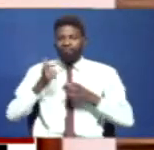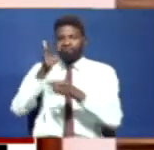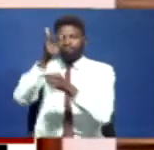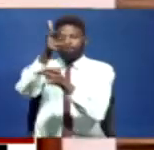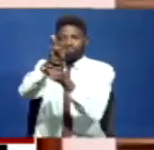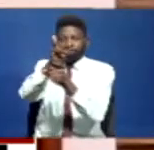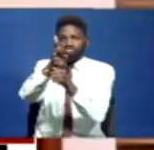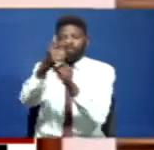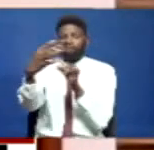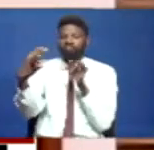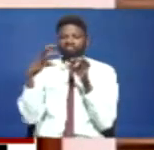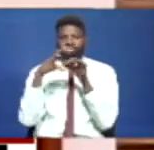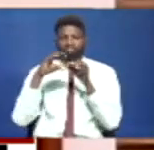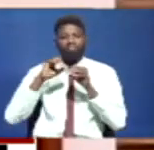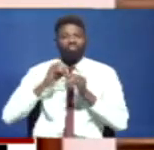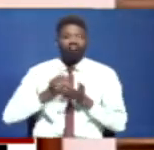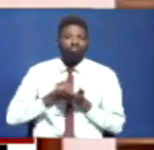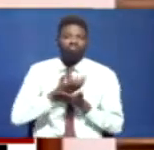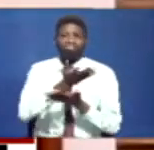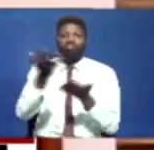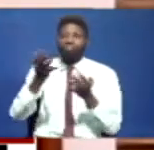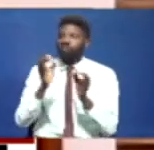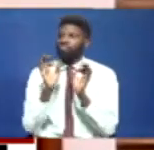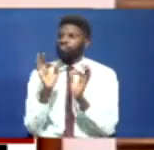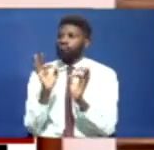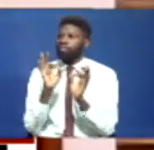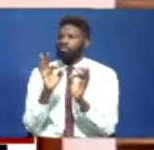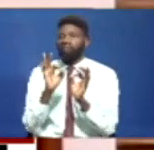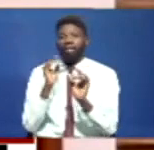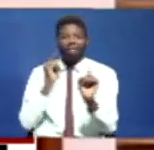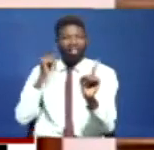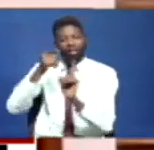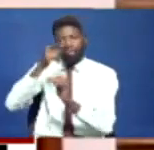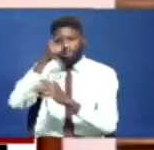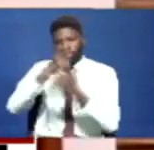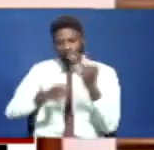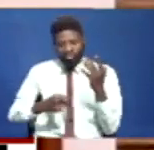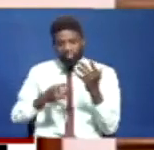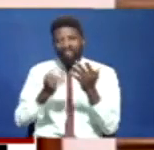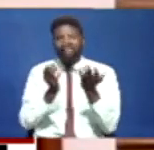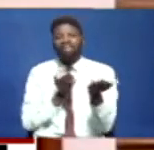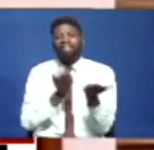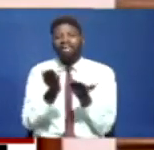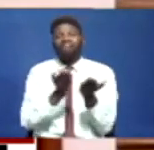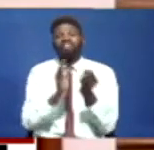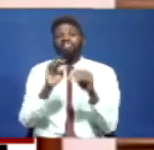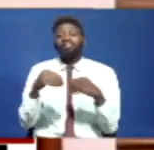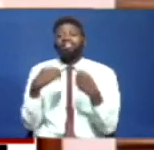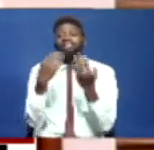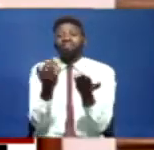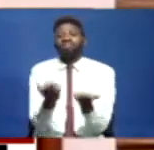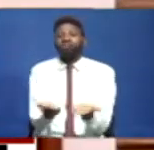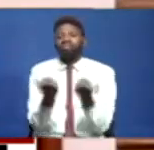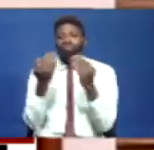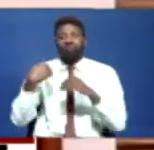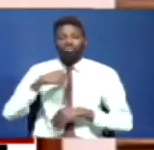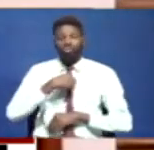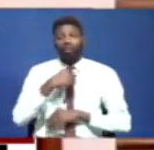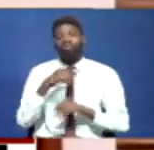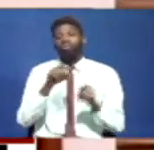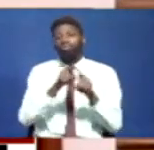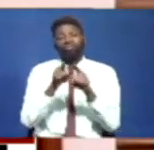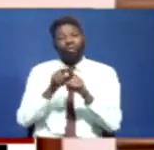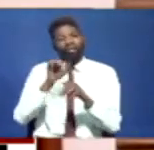This is an integral part in our vision to improve and expand service delivery. We are also requesting your support